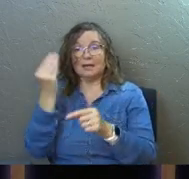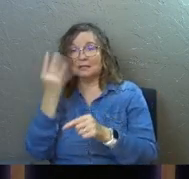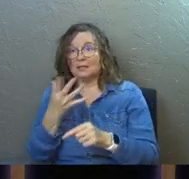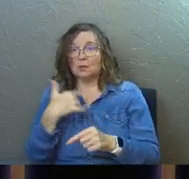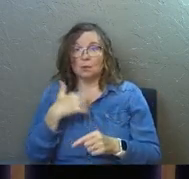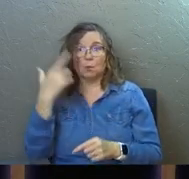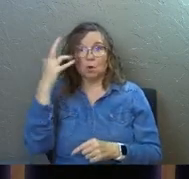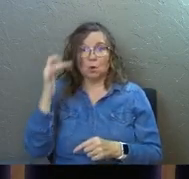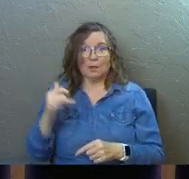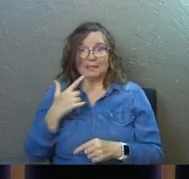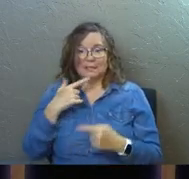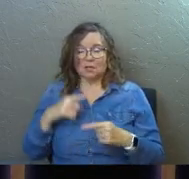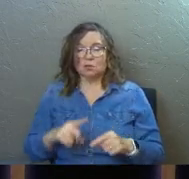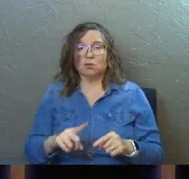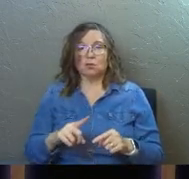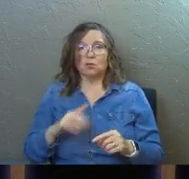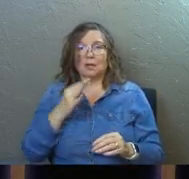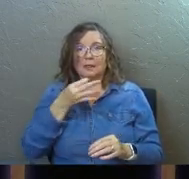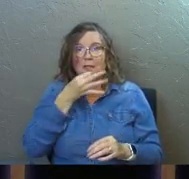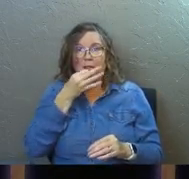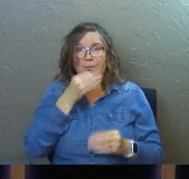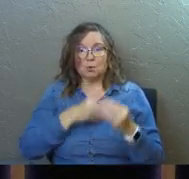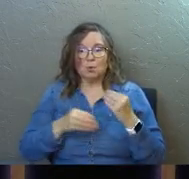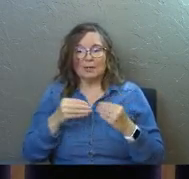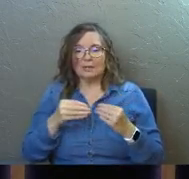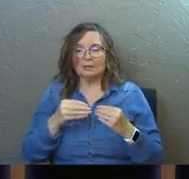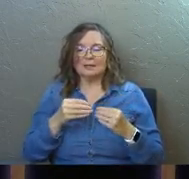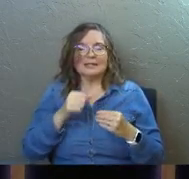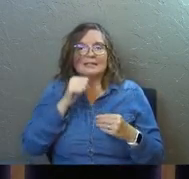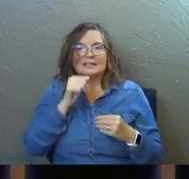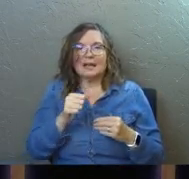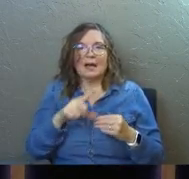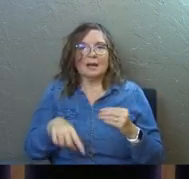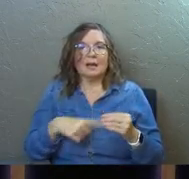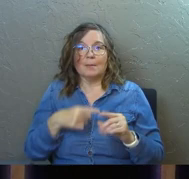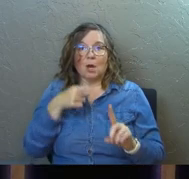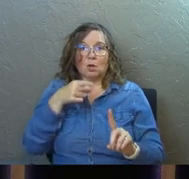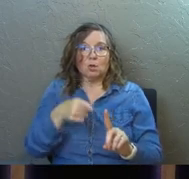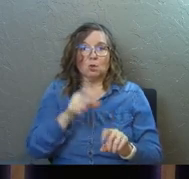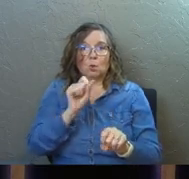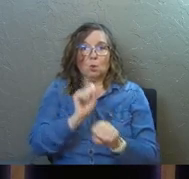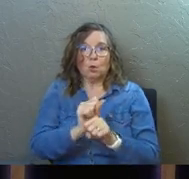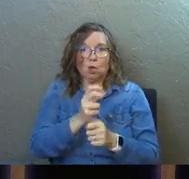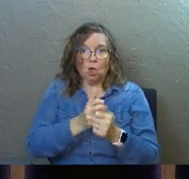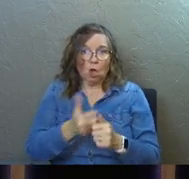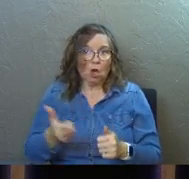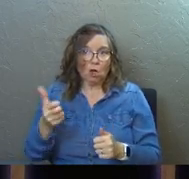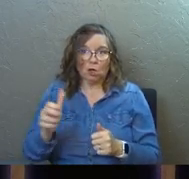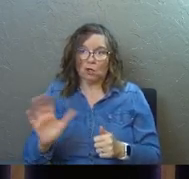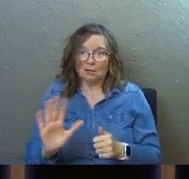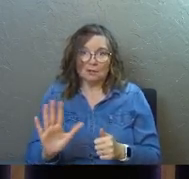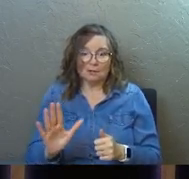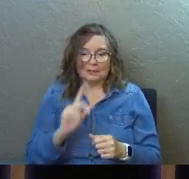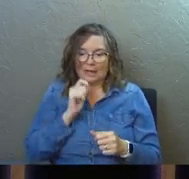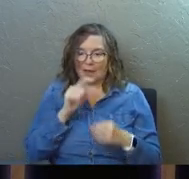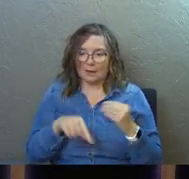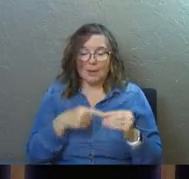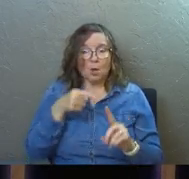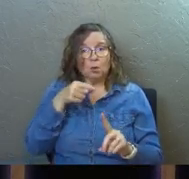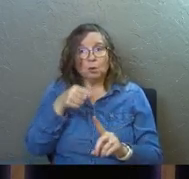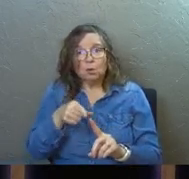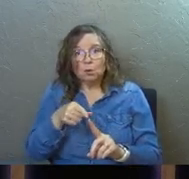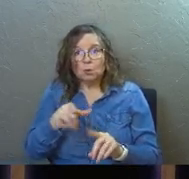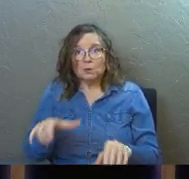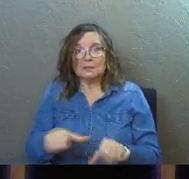it's just like what Ricky said during the communion meal. It's not about you working harder. It's not about